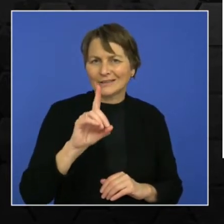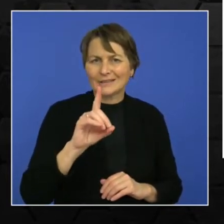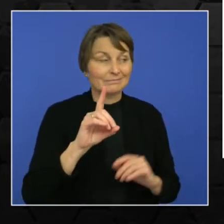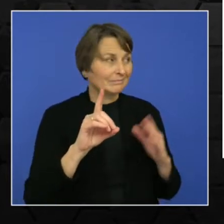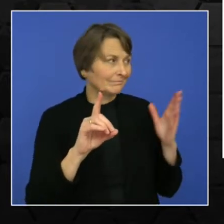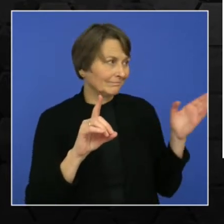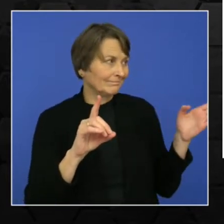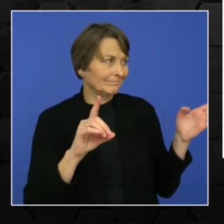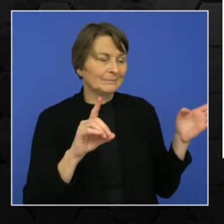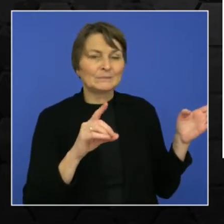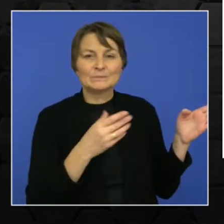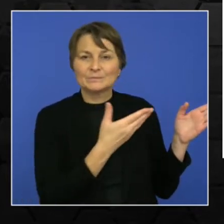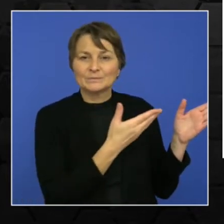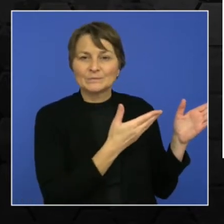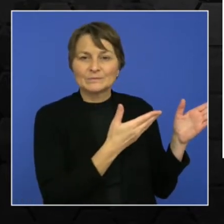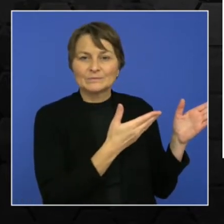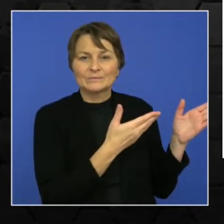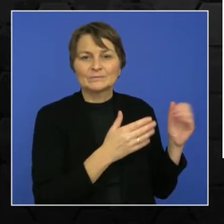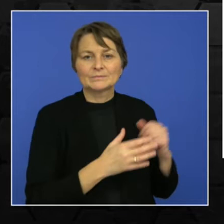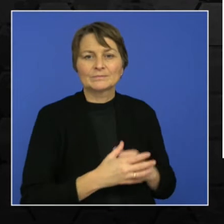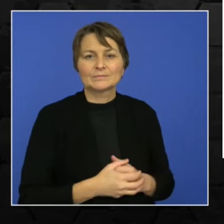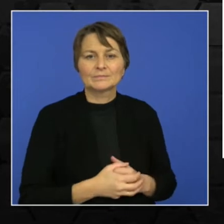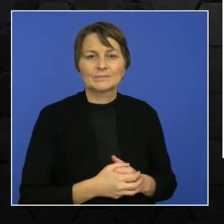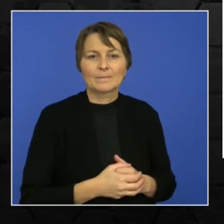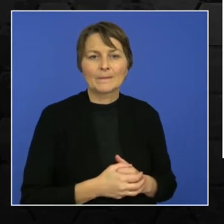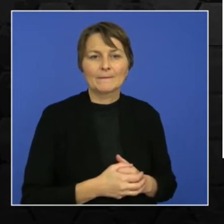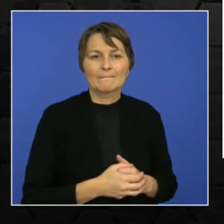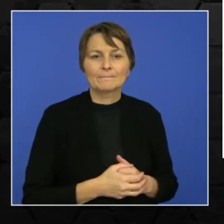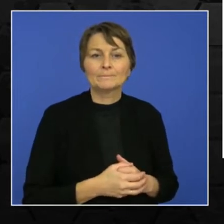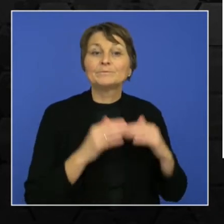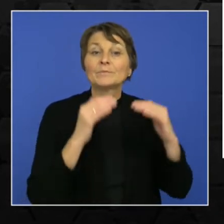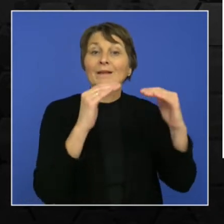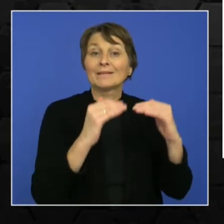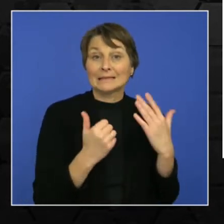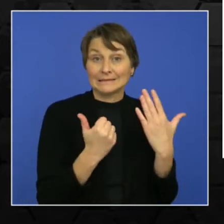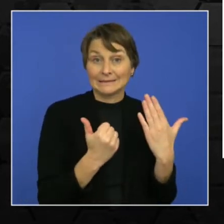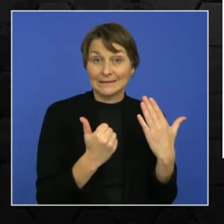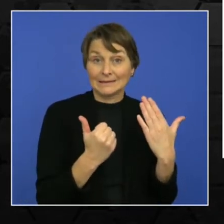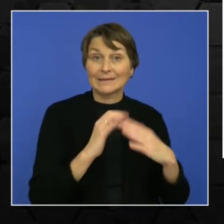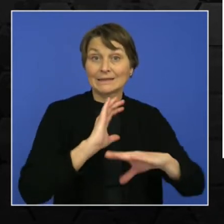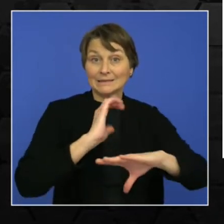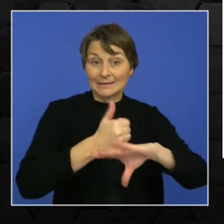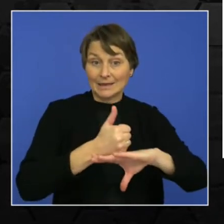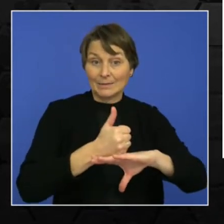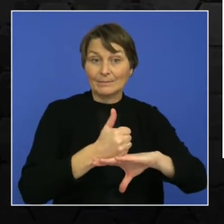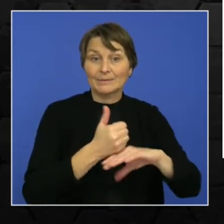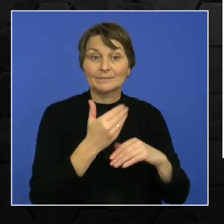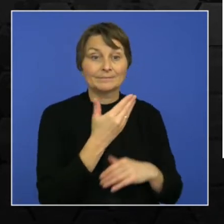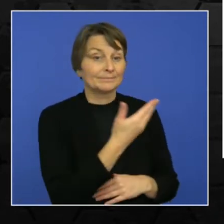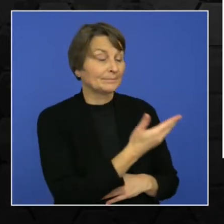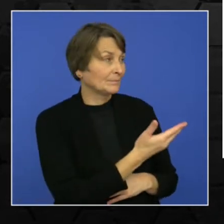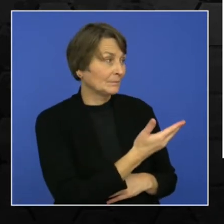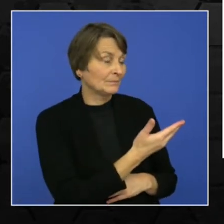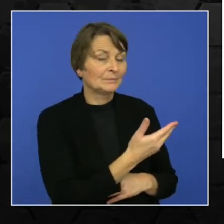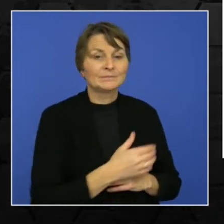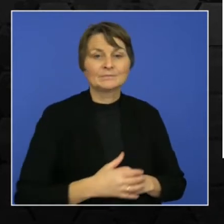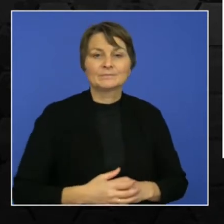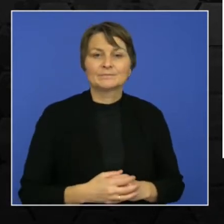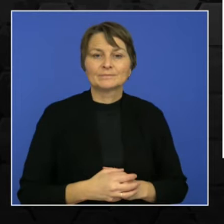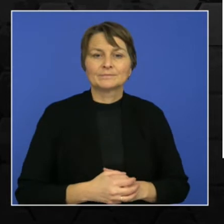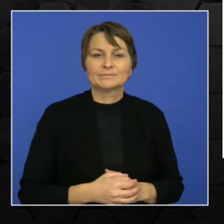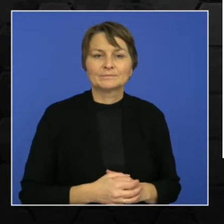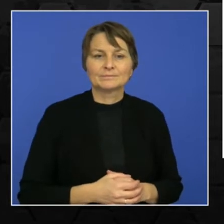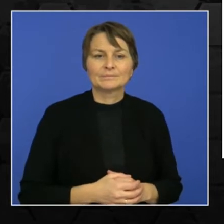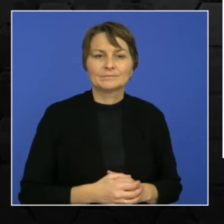pretty much know on that end. Now function setup. So this is the part of p5.js. So there is two functions that I will use, setup